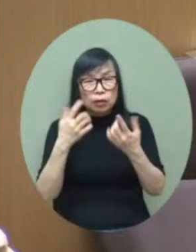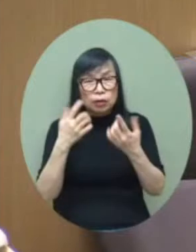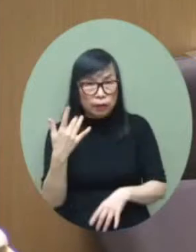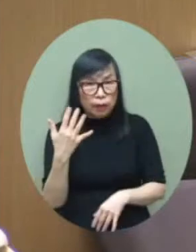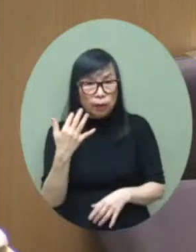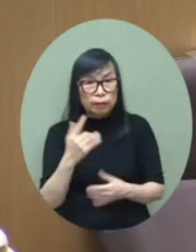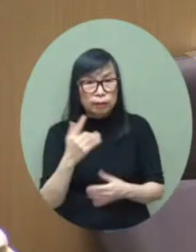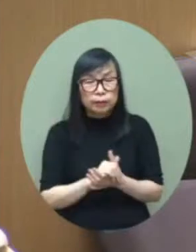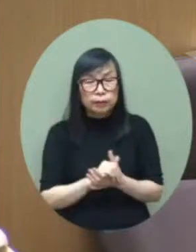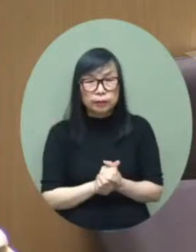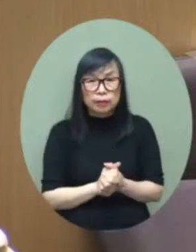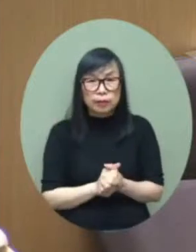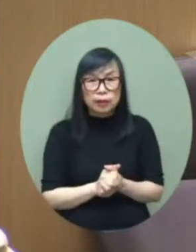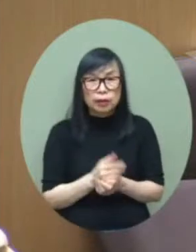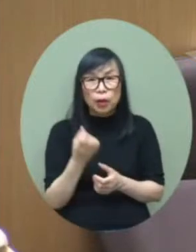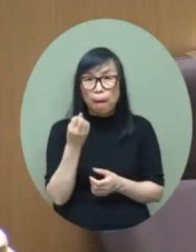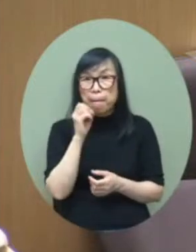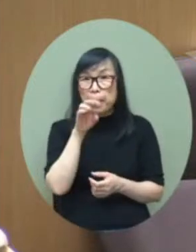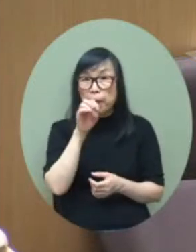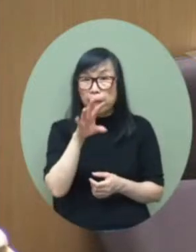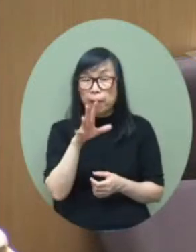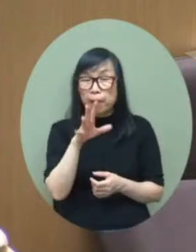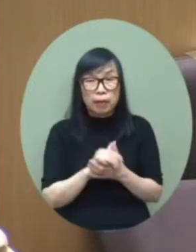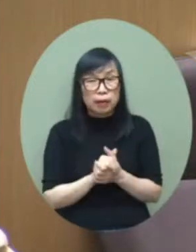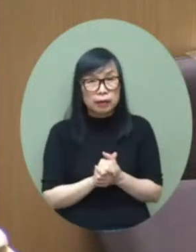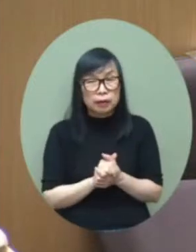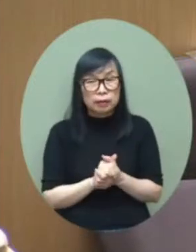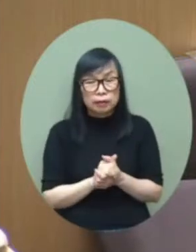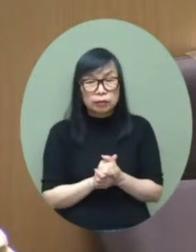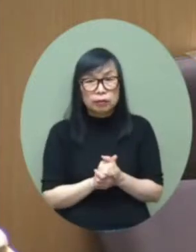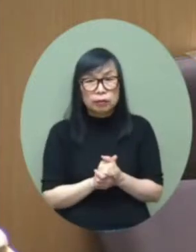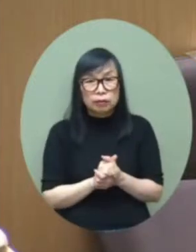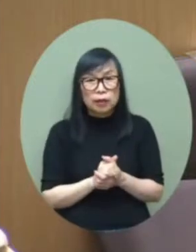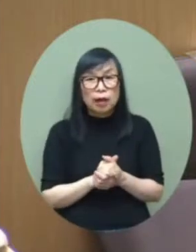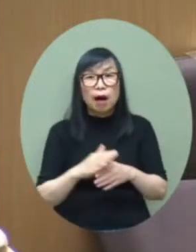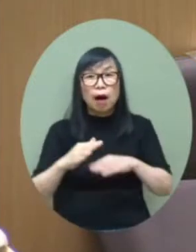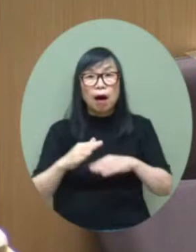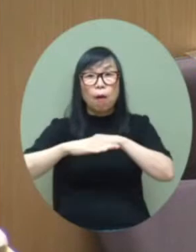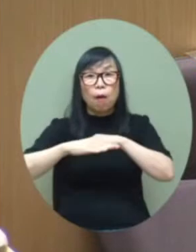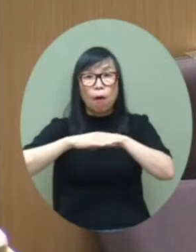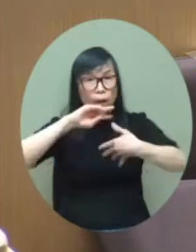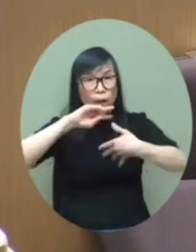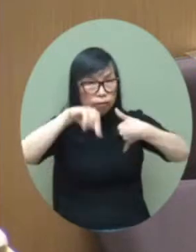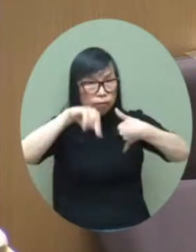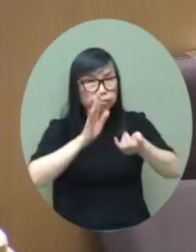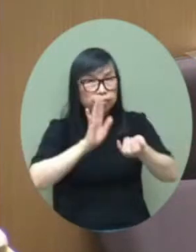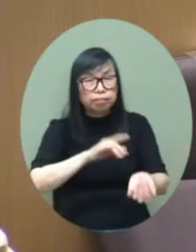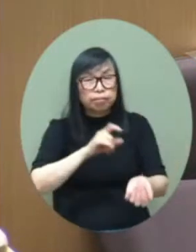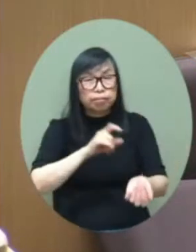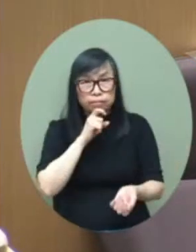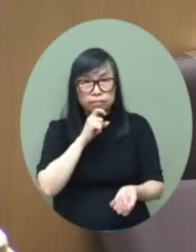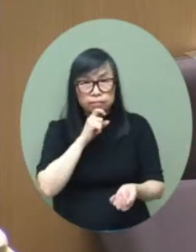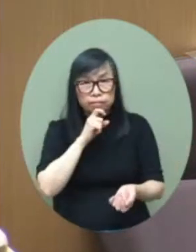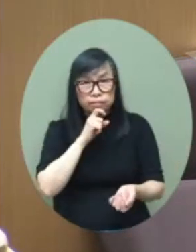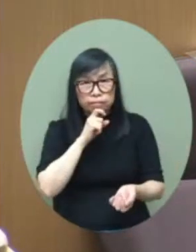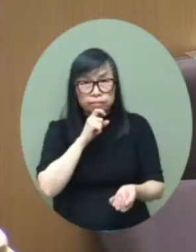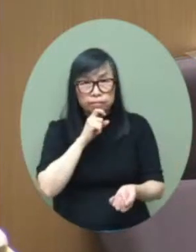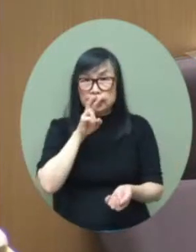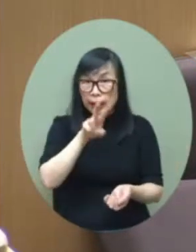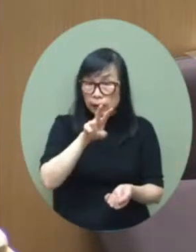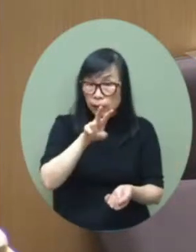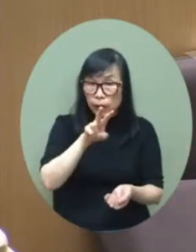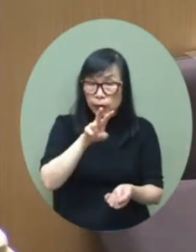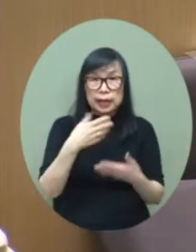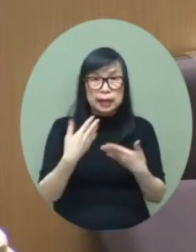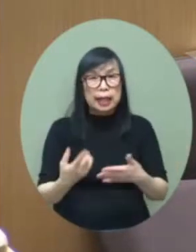Now, do you have the number of quarantinees who are wearing the electronic wristbands? And for those who test positive at